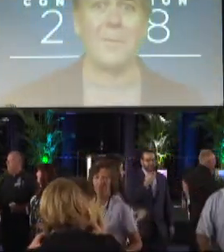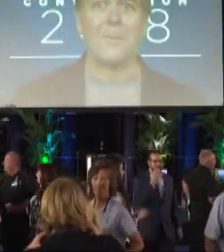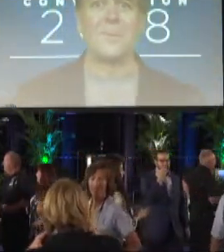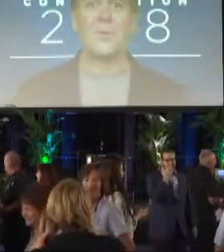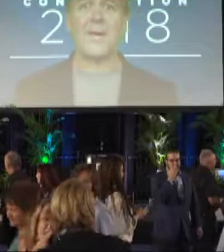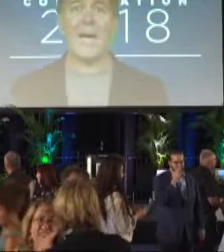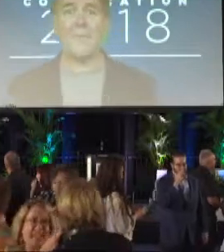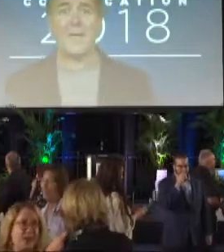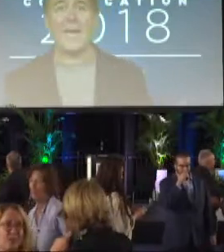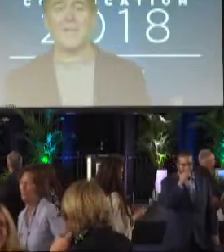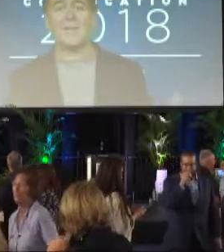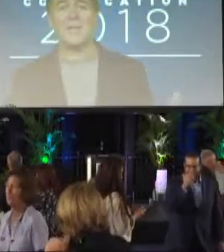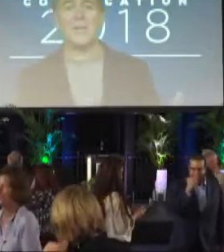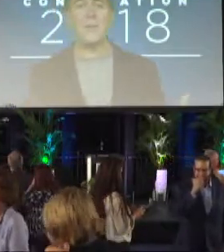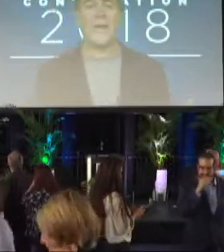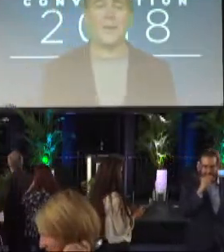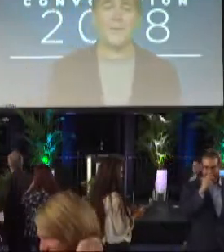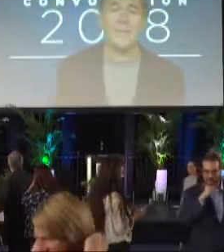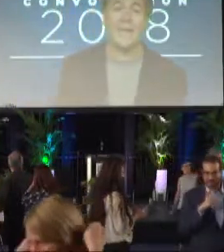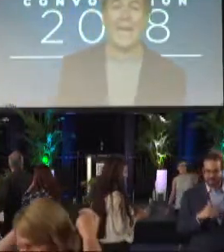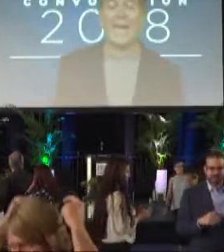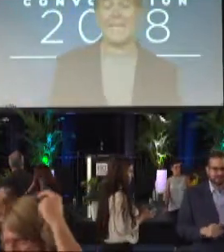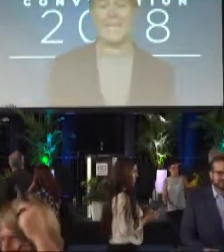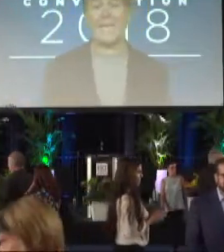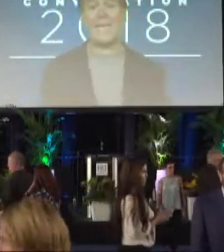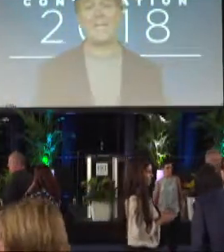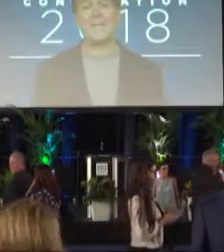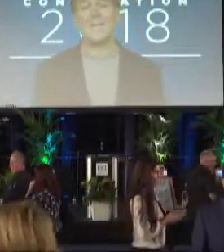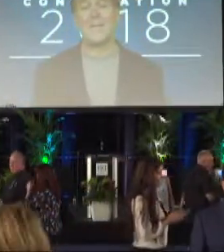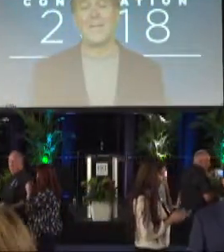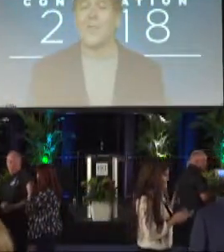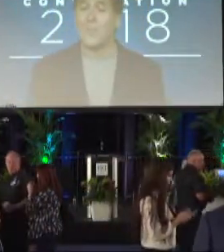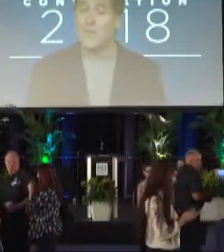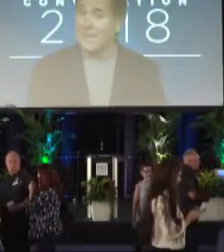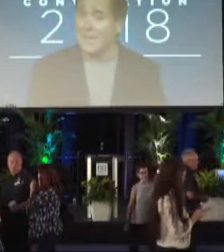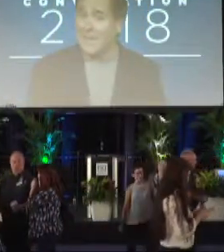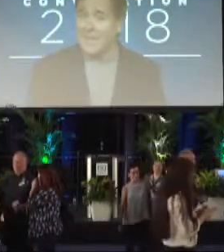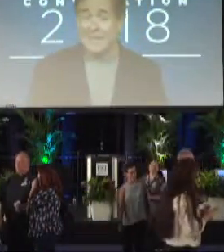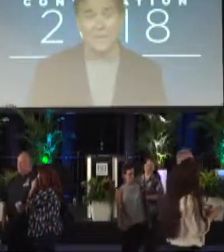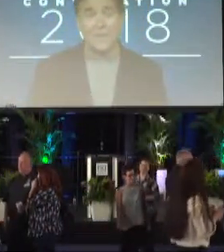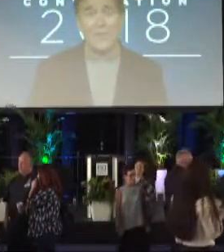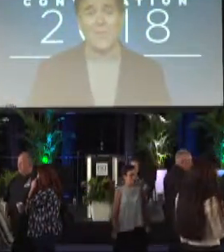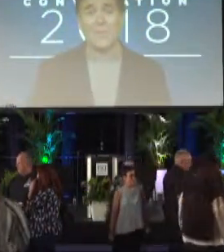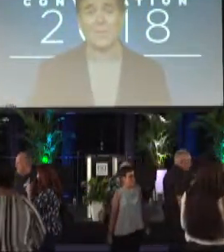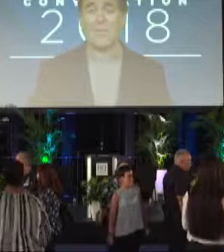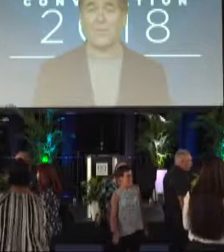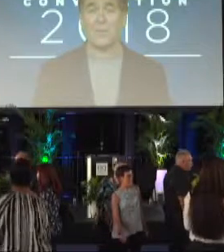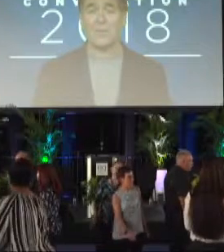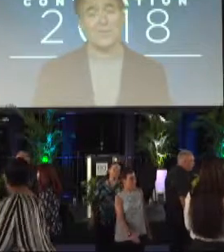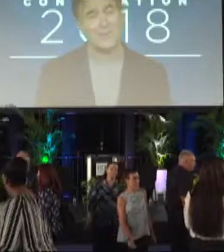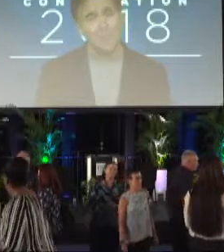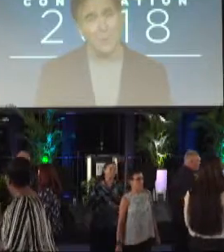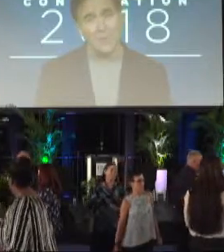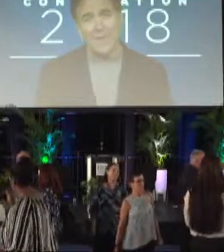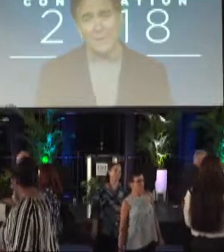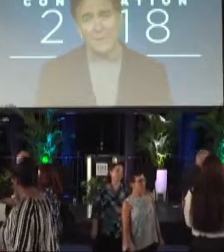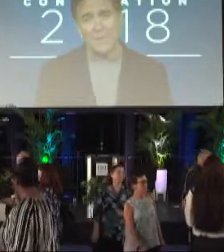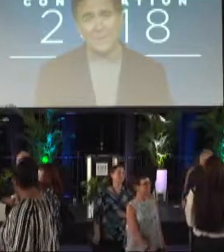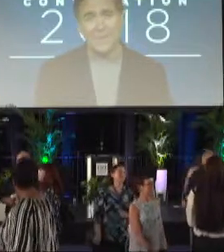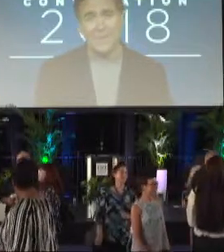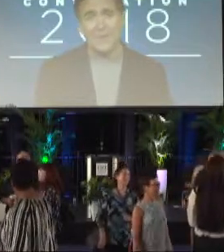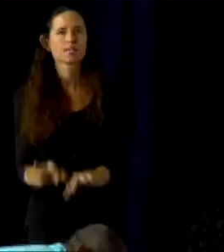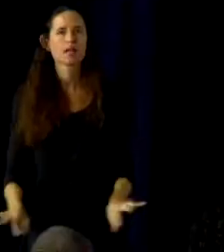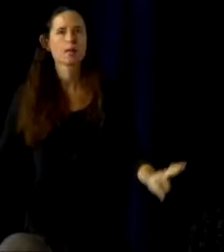Welcome to Convocation 2018. We begin in just a few minutes, but first, an important